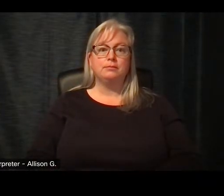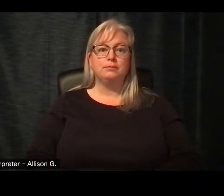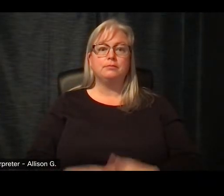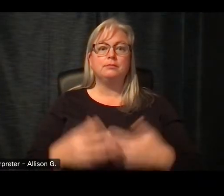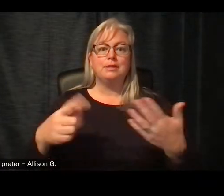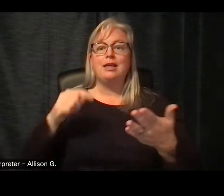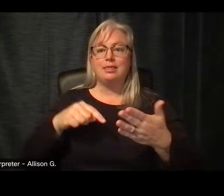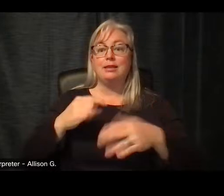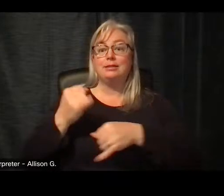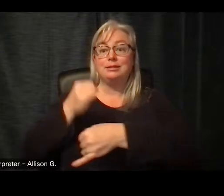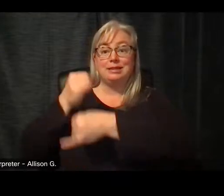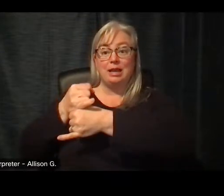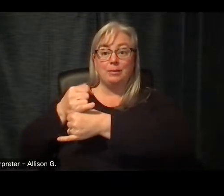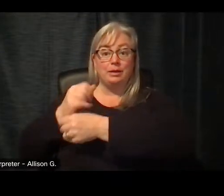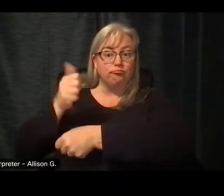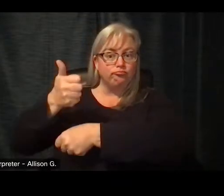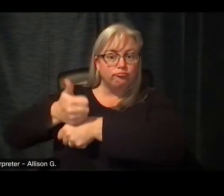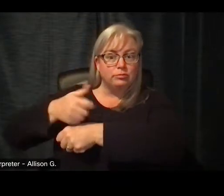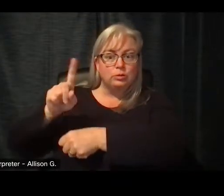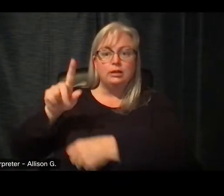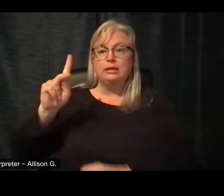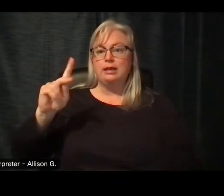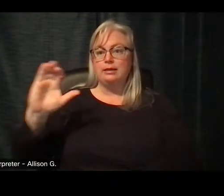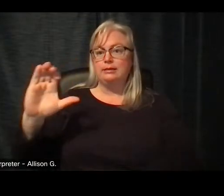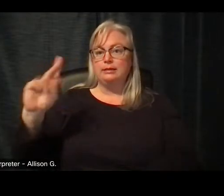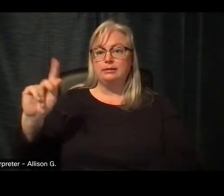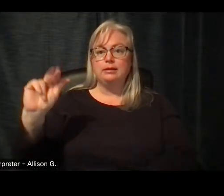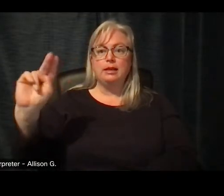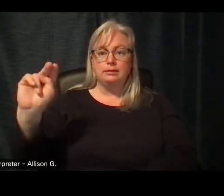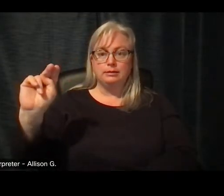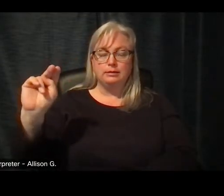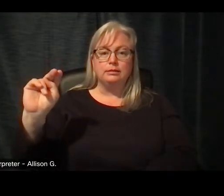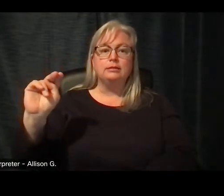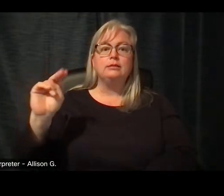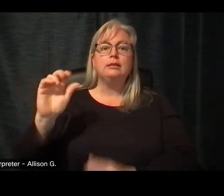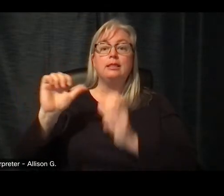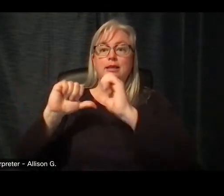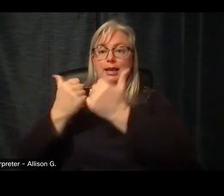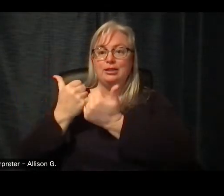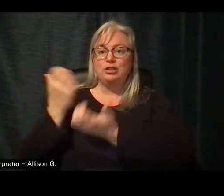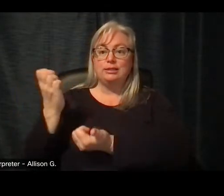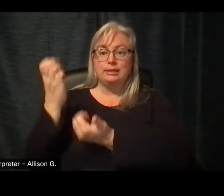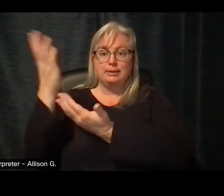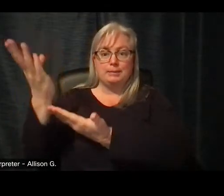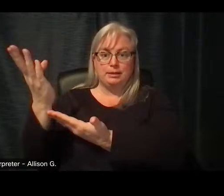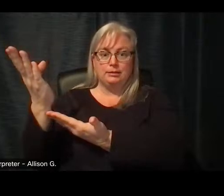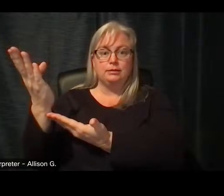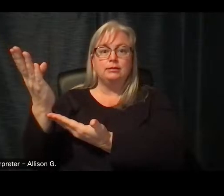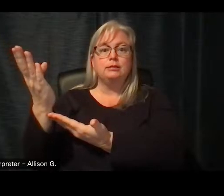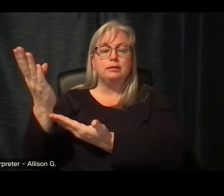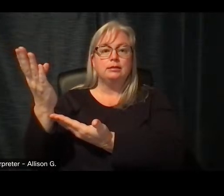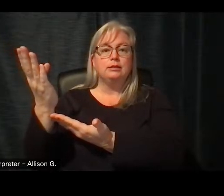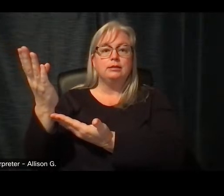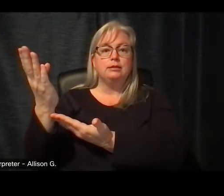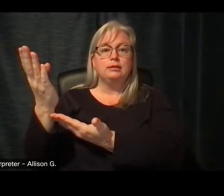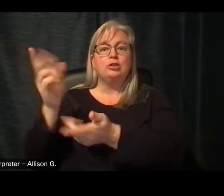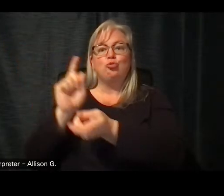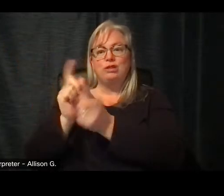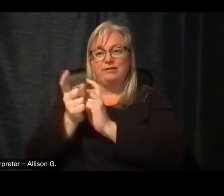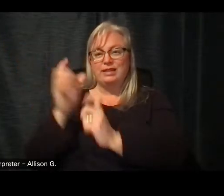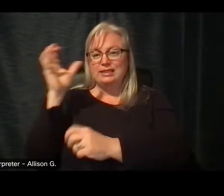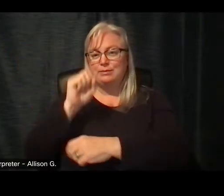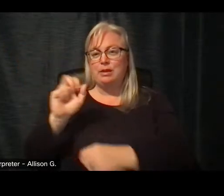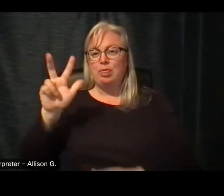So this campus is located in KCK, and the agency submits a revised estimate